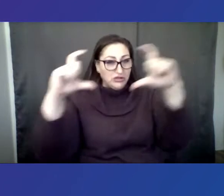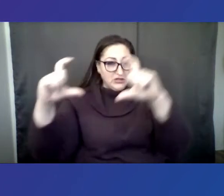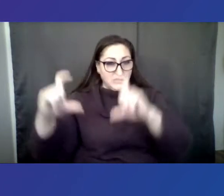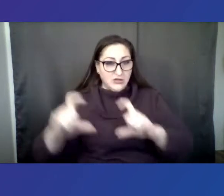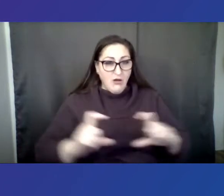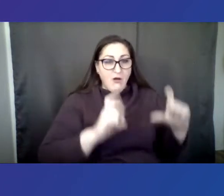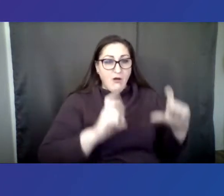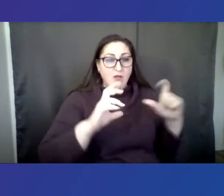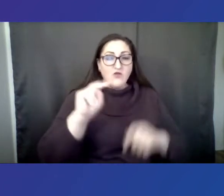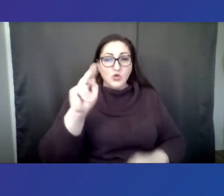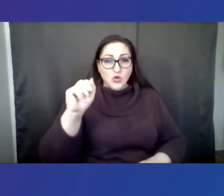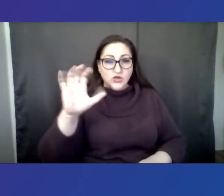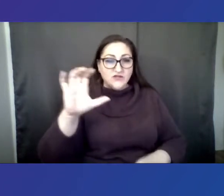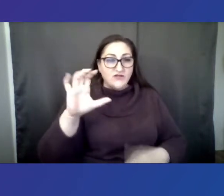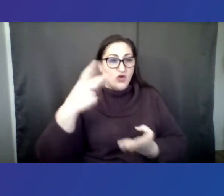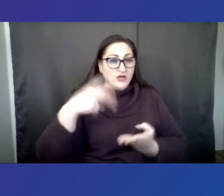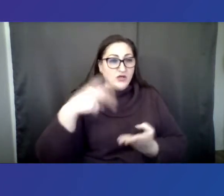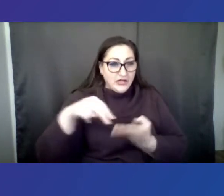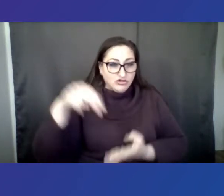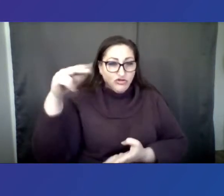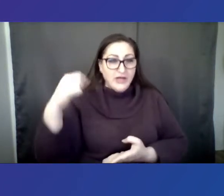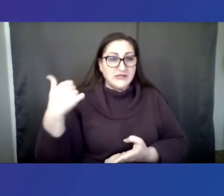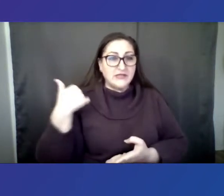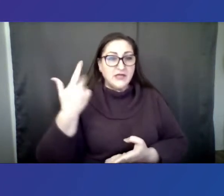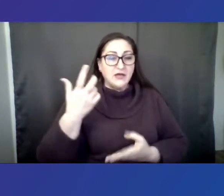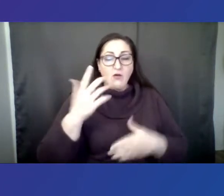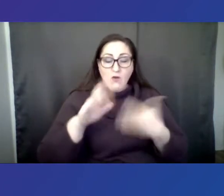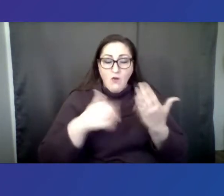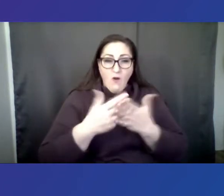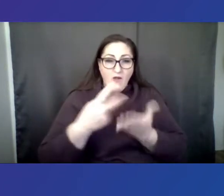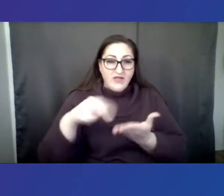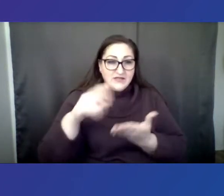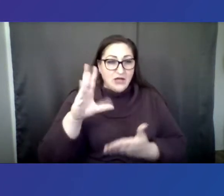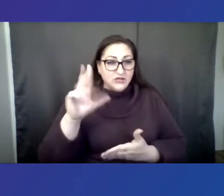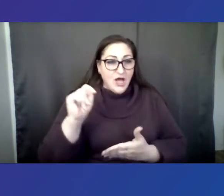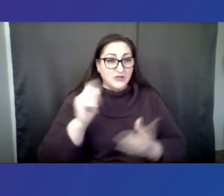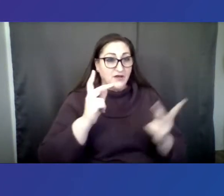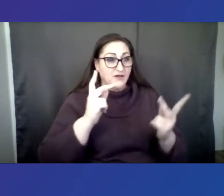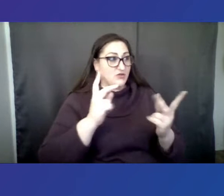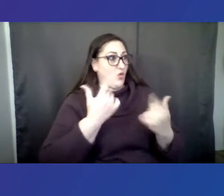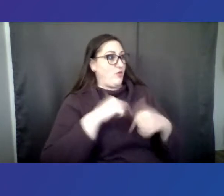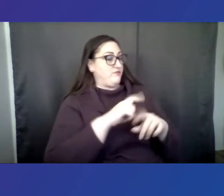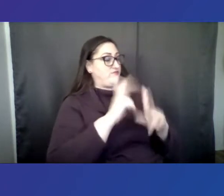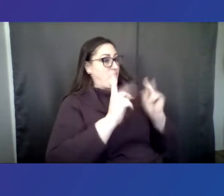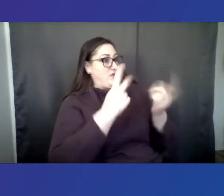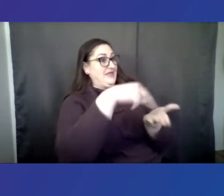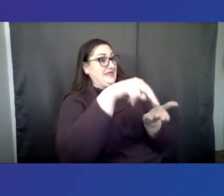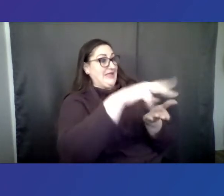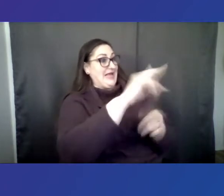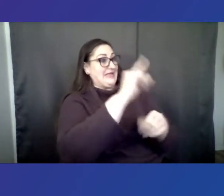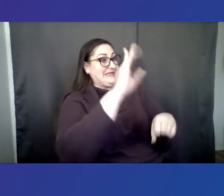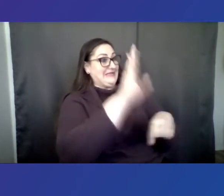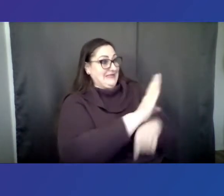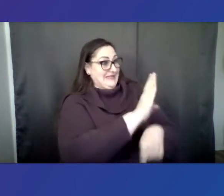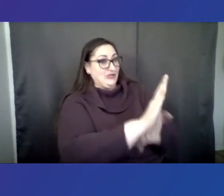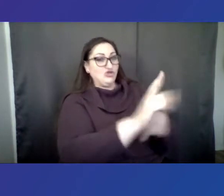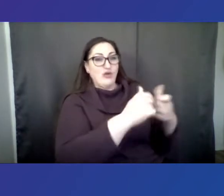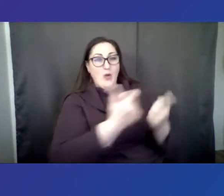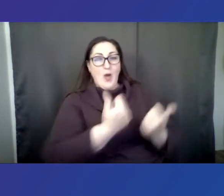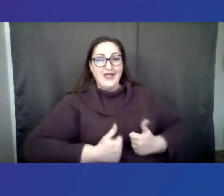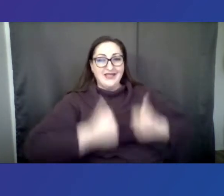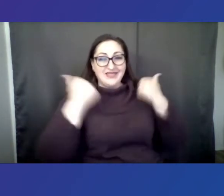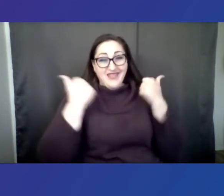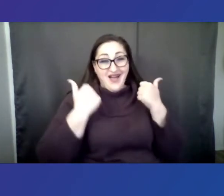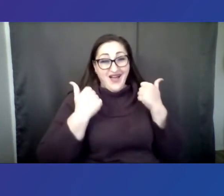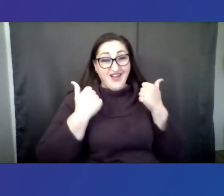Rising's Fall 2020 dance outs, bringing visibility to the dance industry while live performance remains on